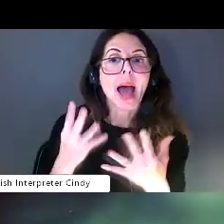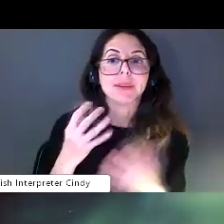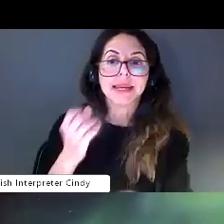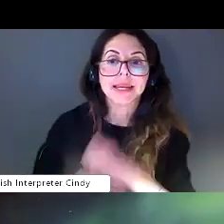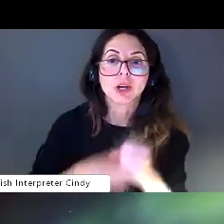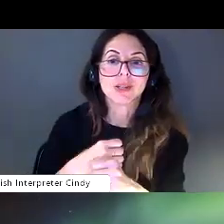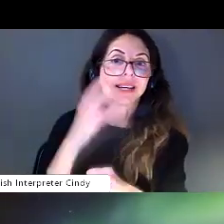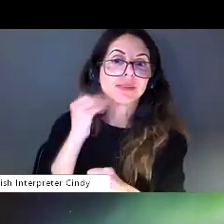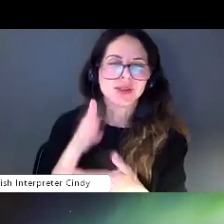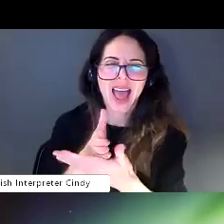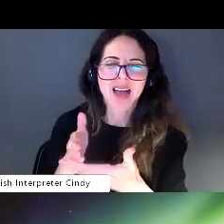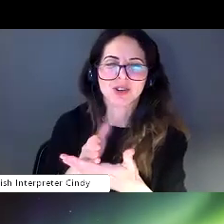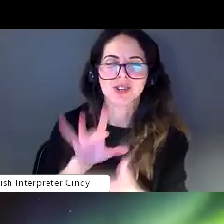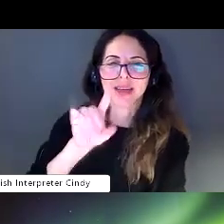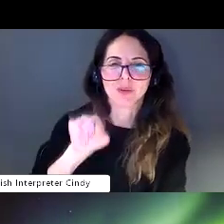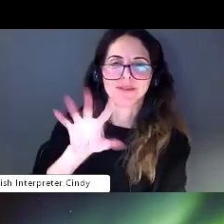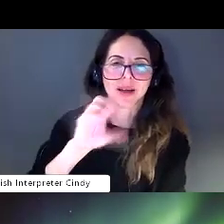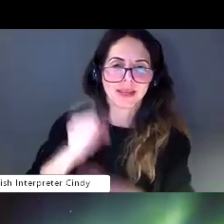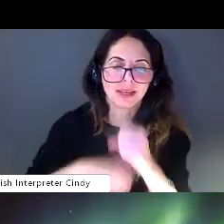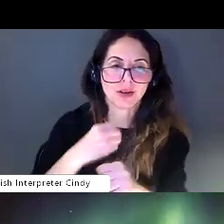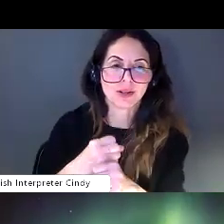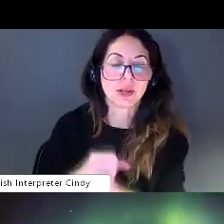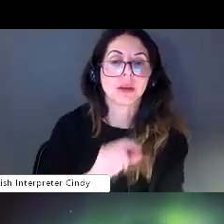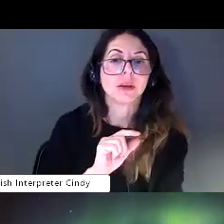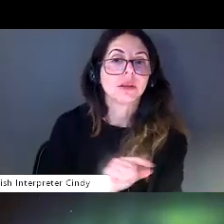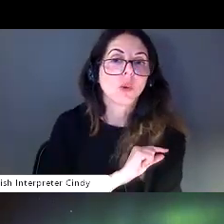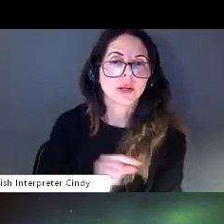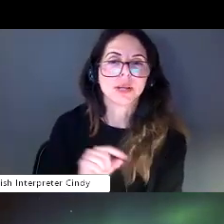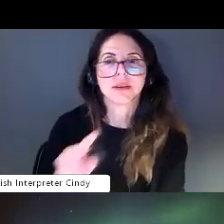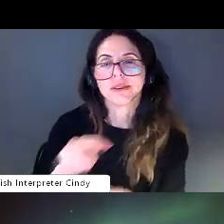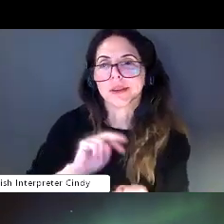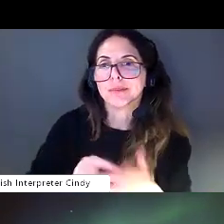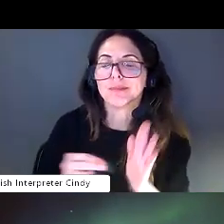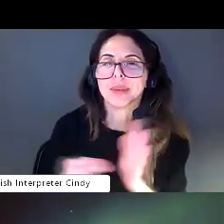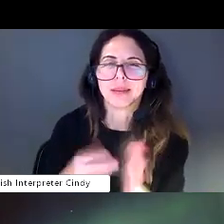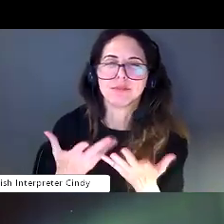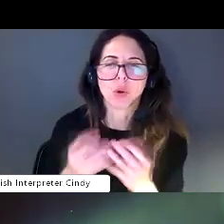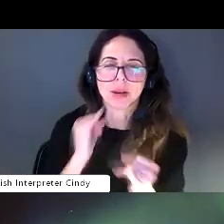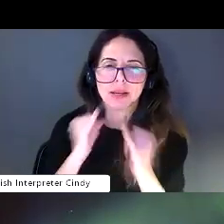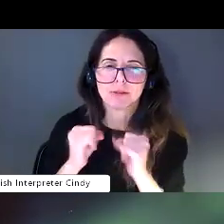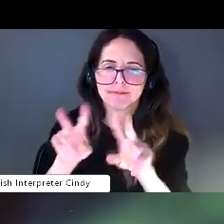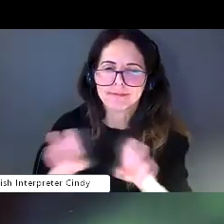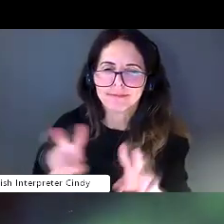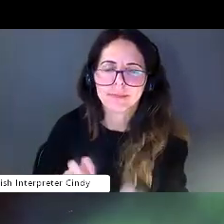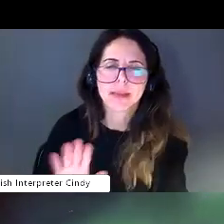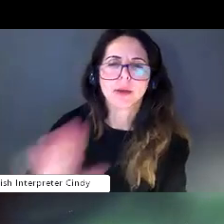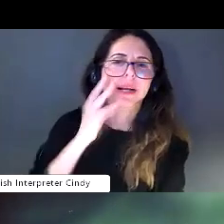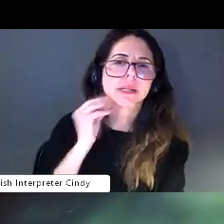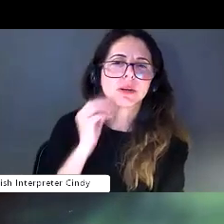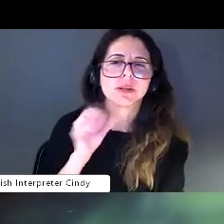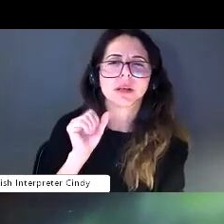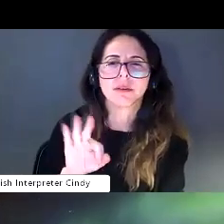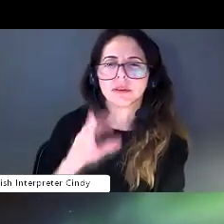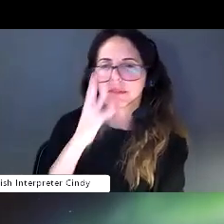8.5 years. And the qualitative interview focused on many different topics, such as their observations of abuse and neglect towards older